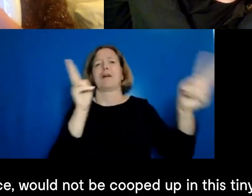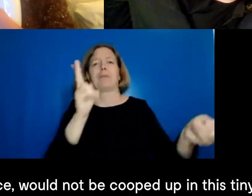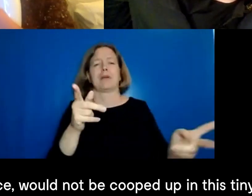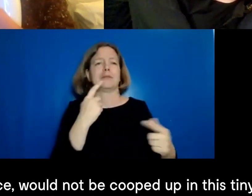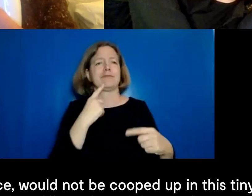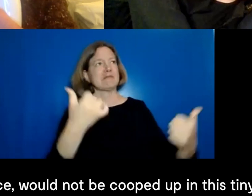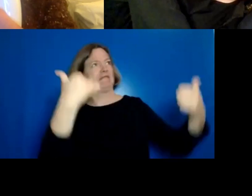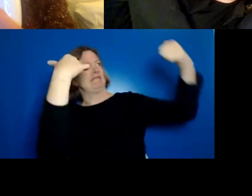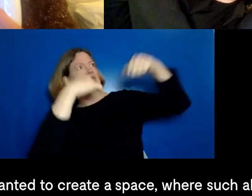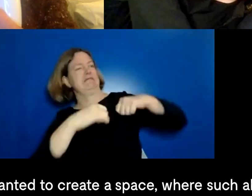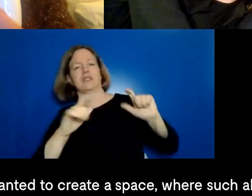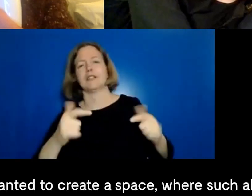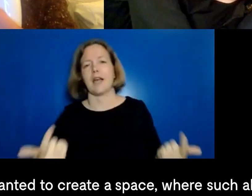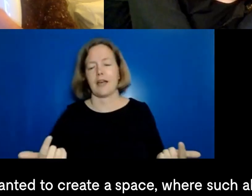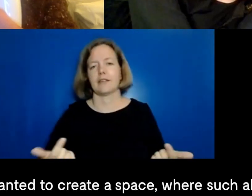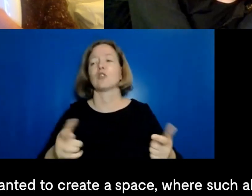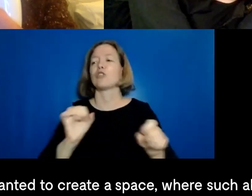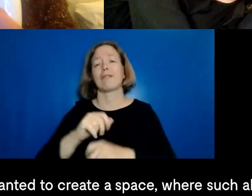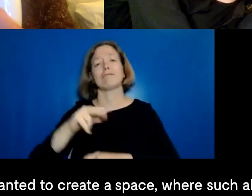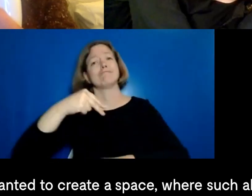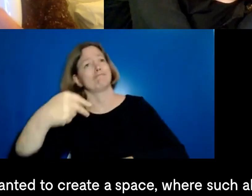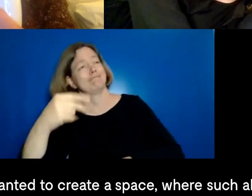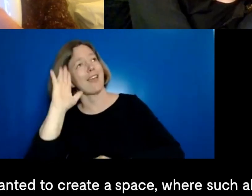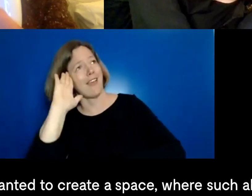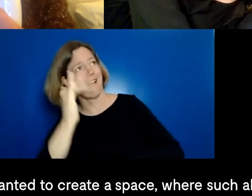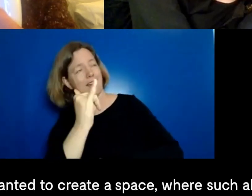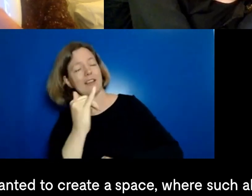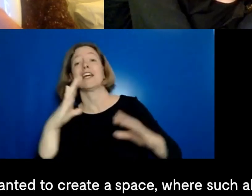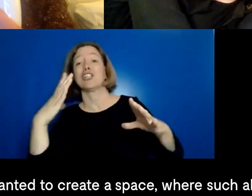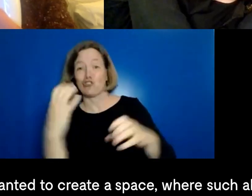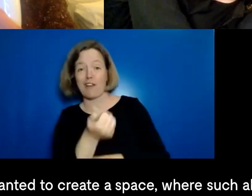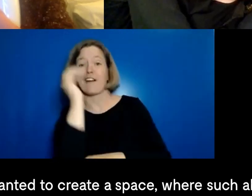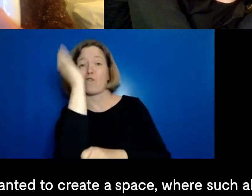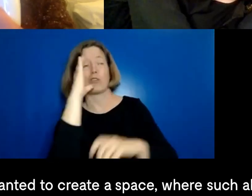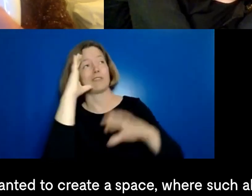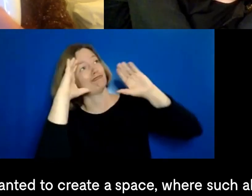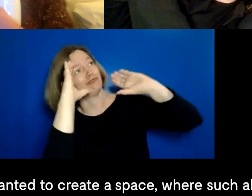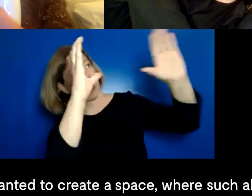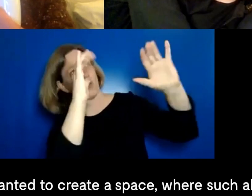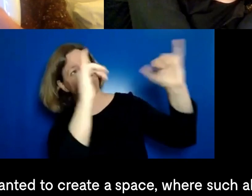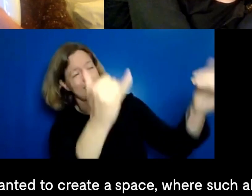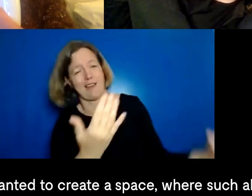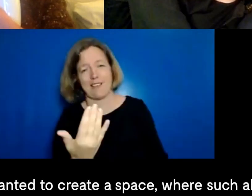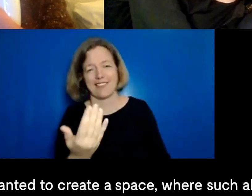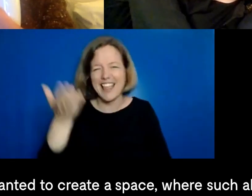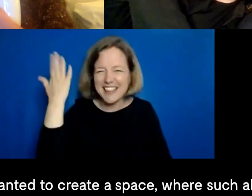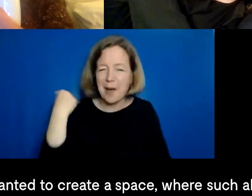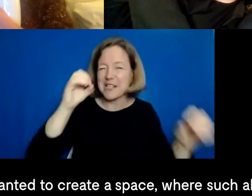on stage. We really wanted to create a space where such